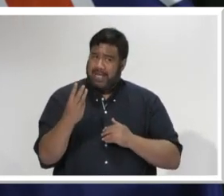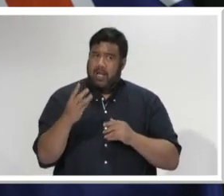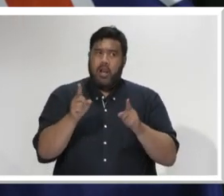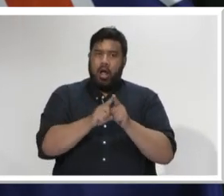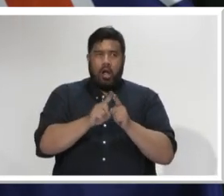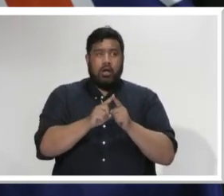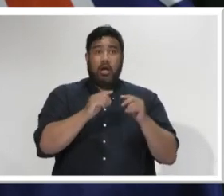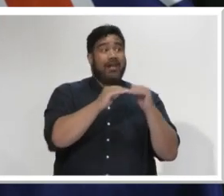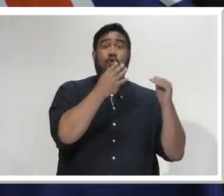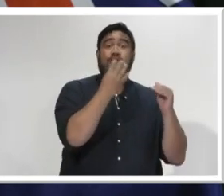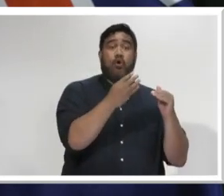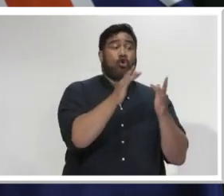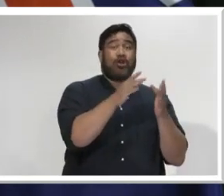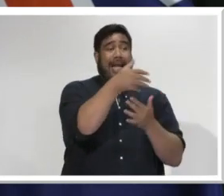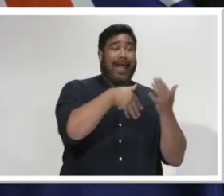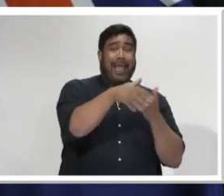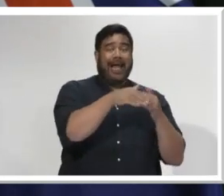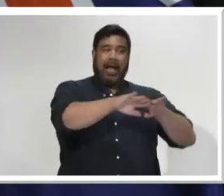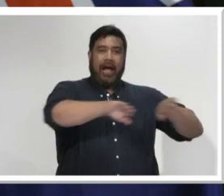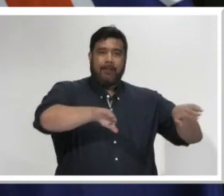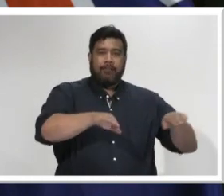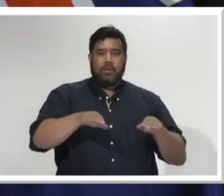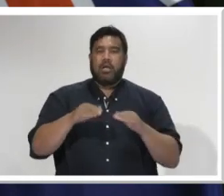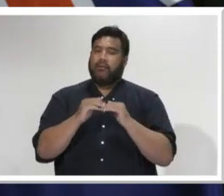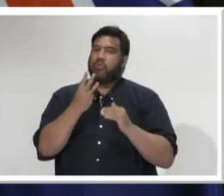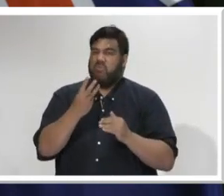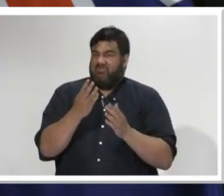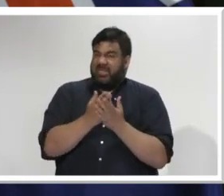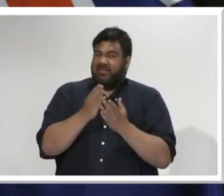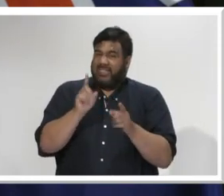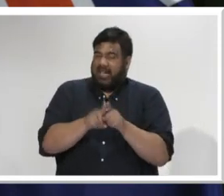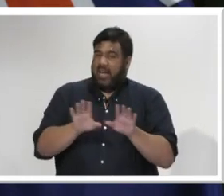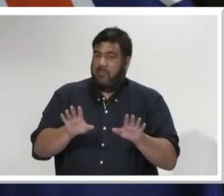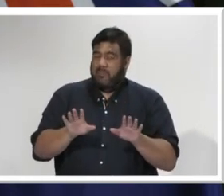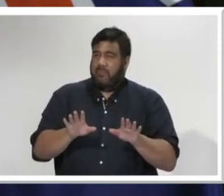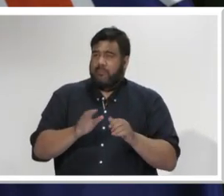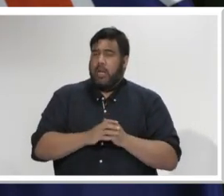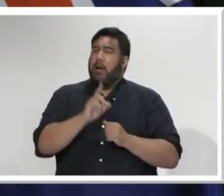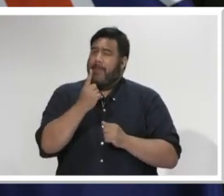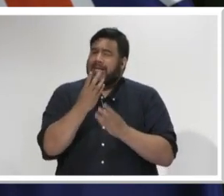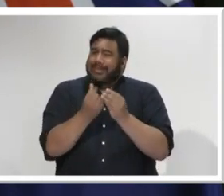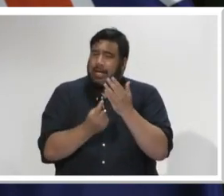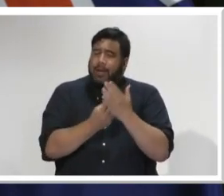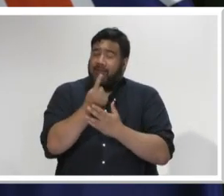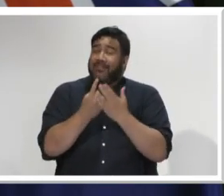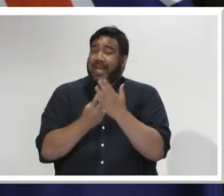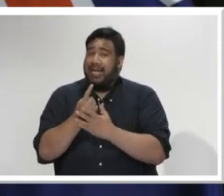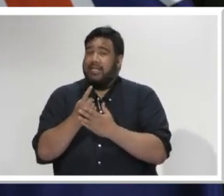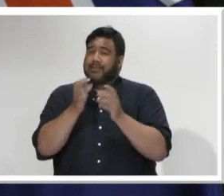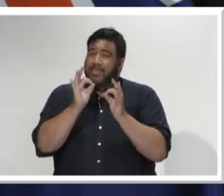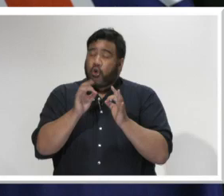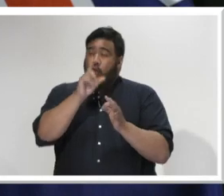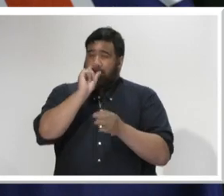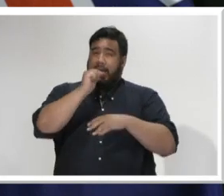that means tough calls still on life events. Funerals will be able to go ahead, but they will not be able to have